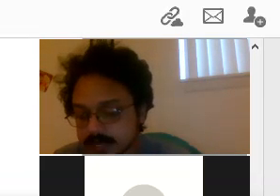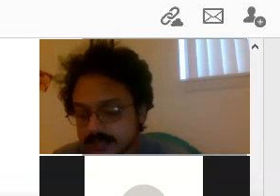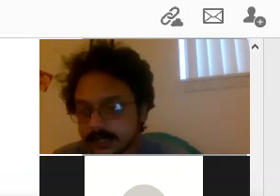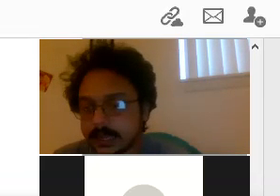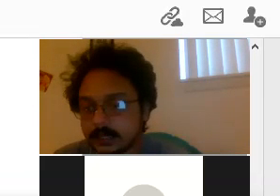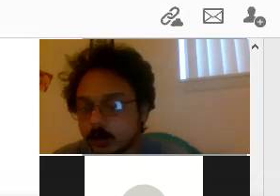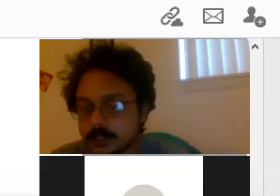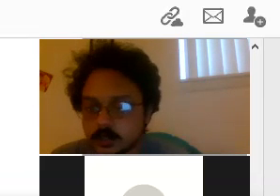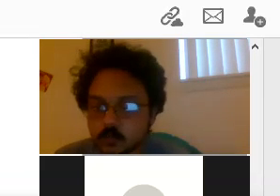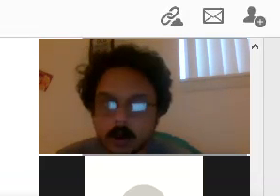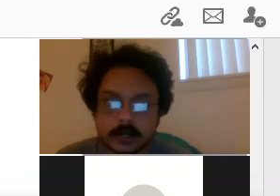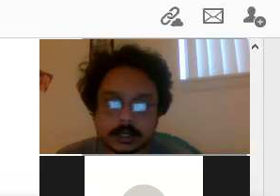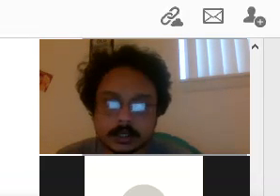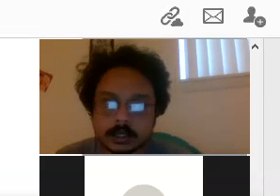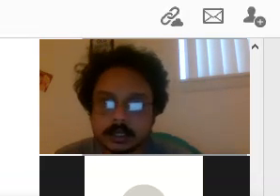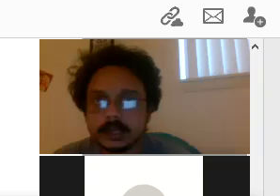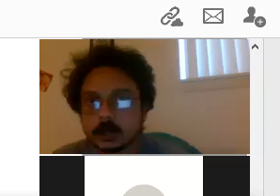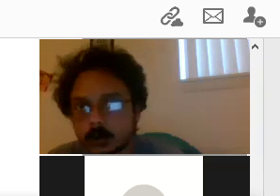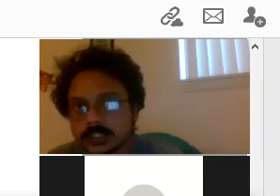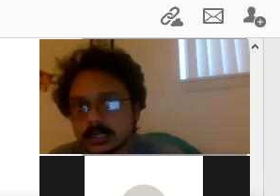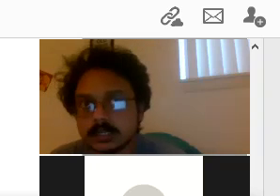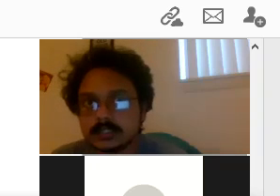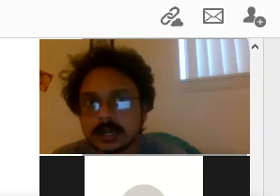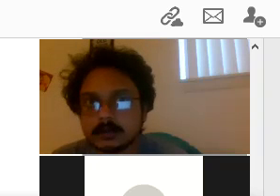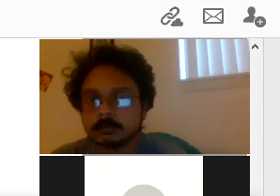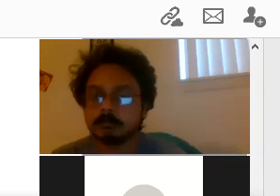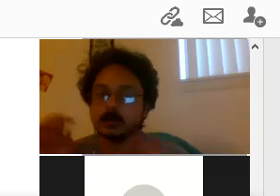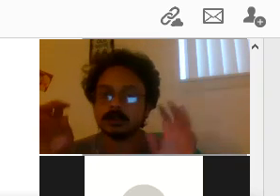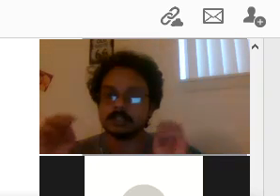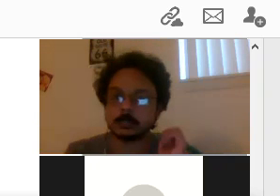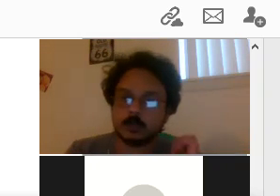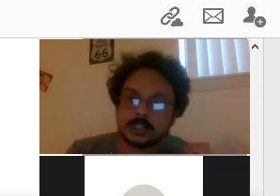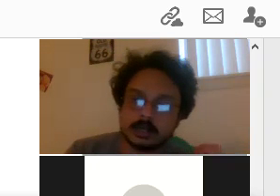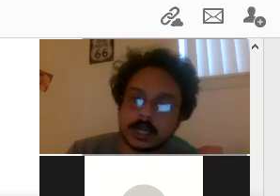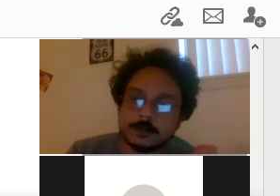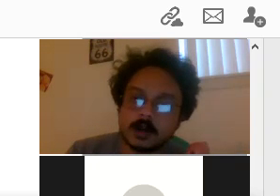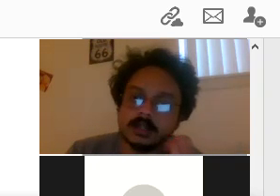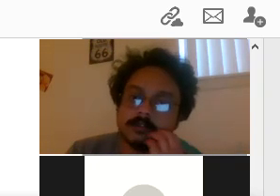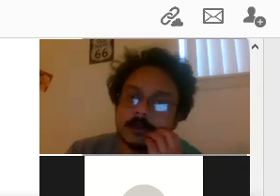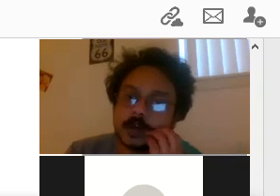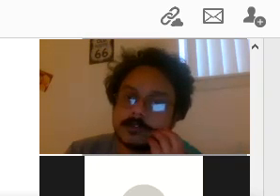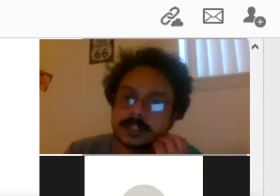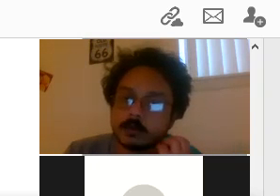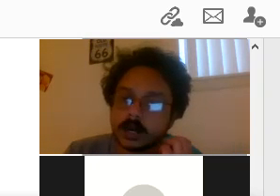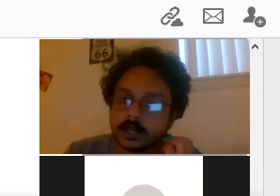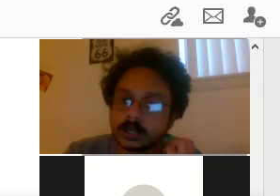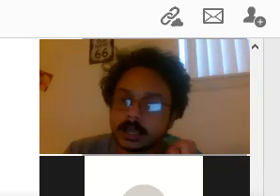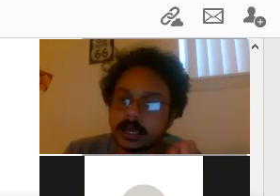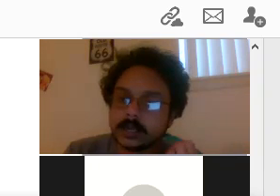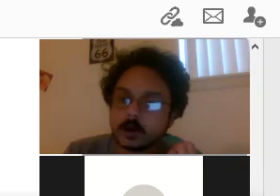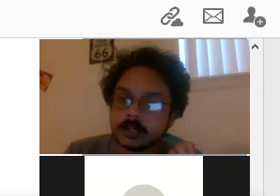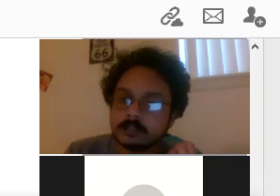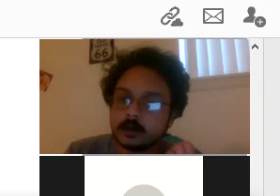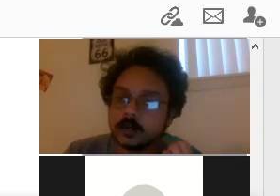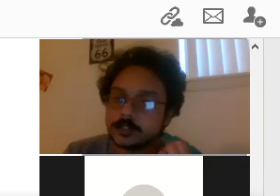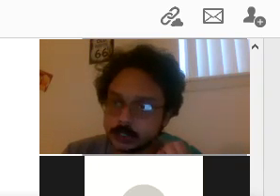Now, let's say that I also want the constants that bound this equation. I want the value of C1